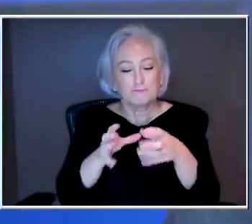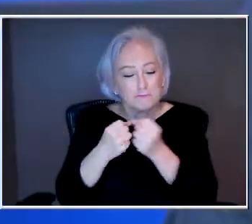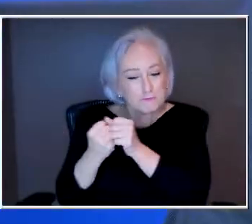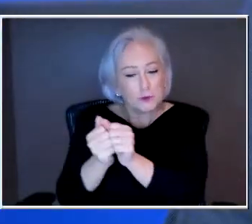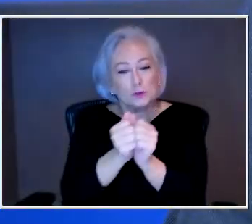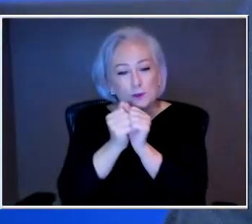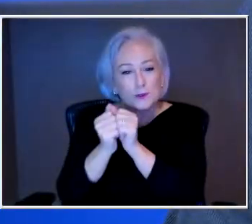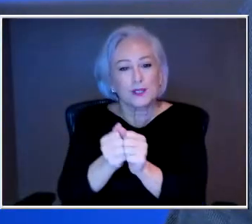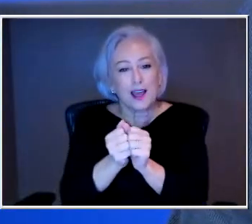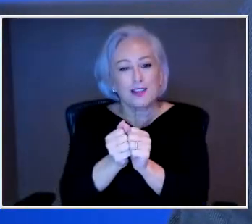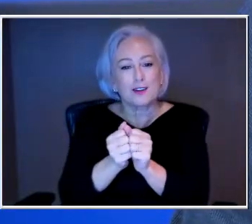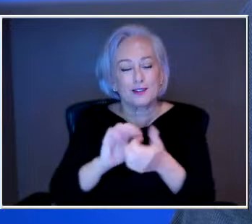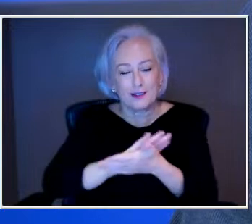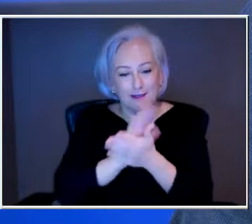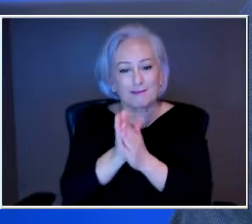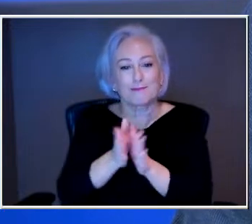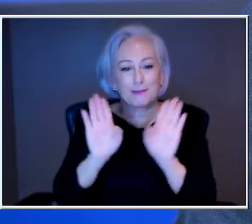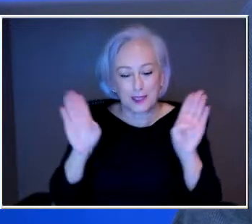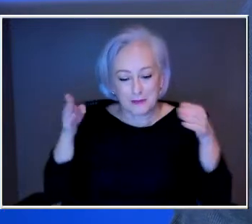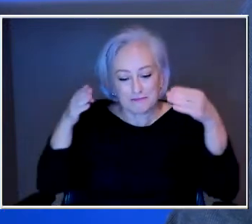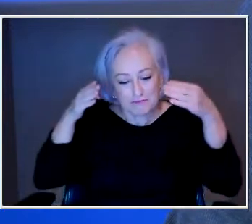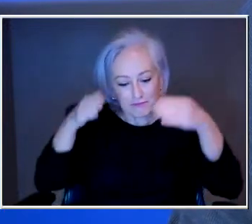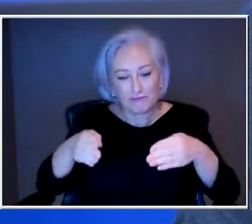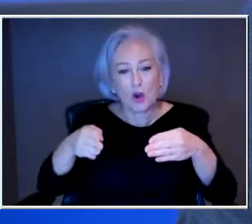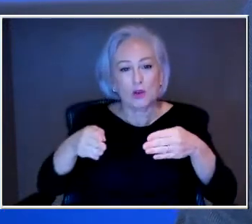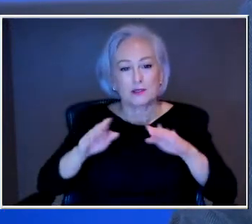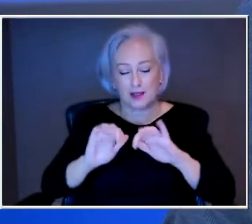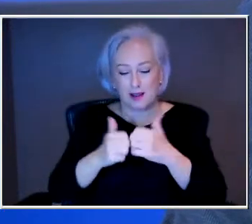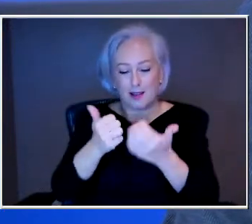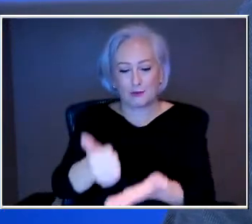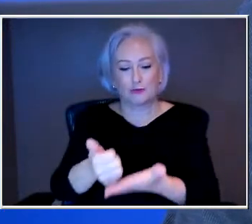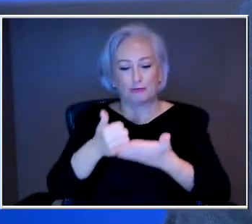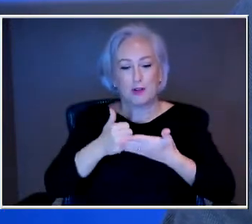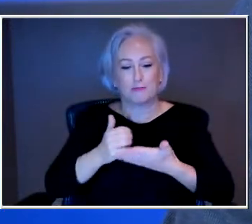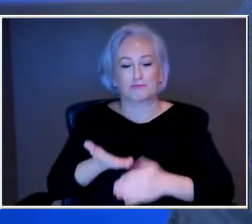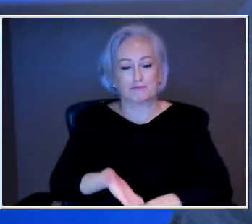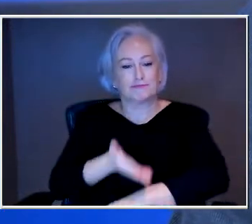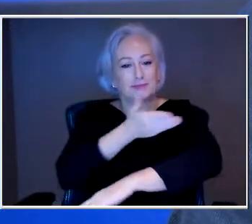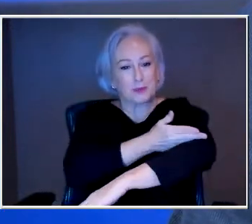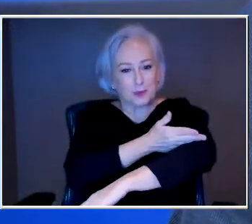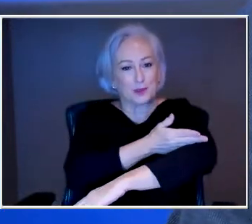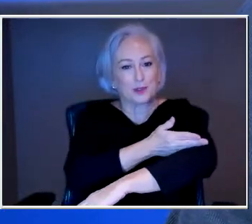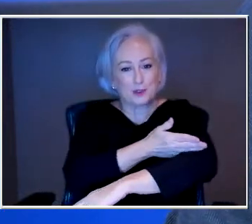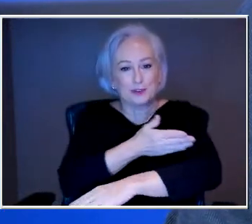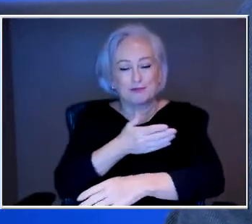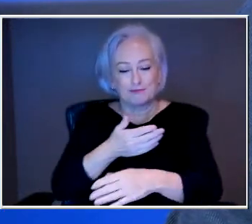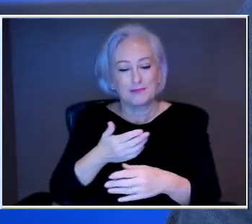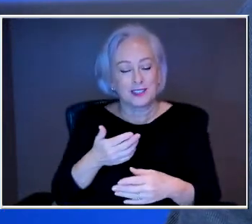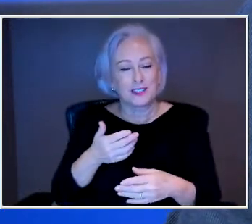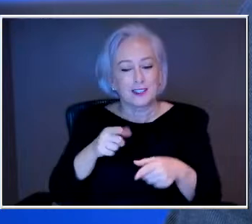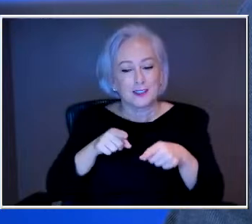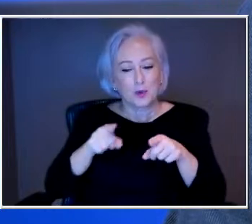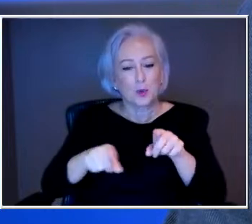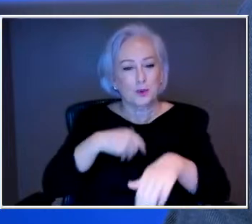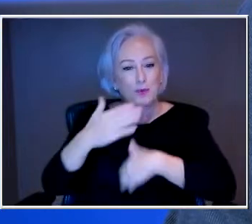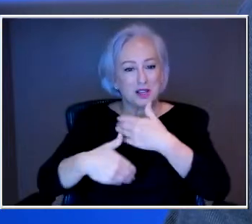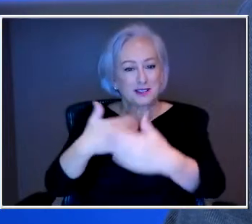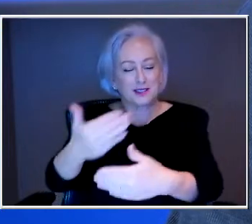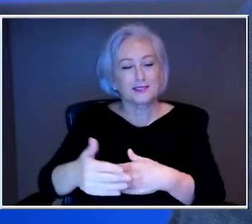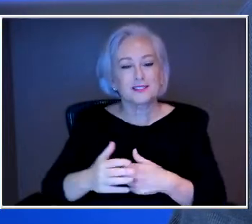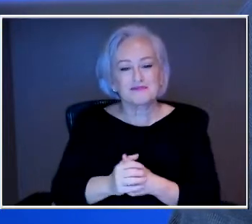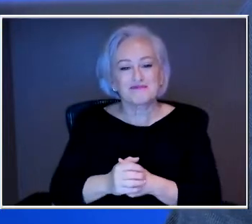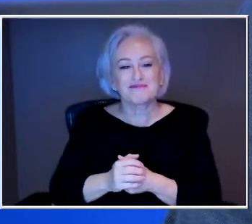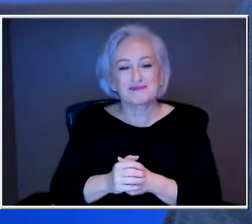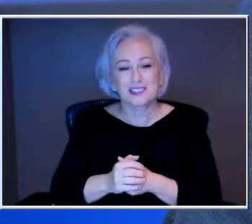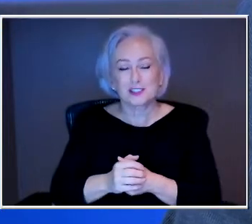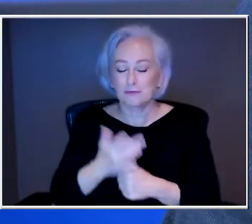became a focus as to what we could do to help me get better and what they could all do to help me in that process. And you know, I'm very lucky. I